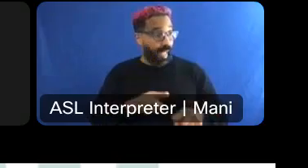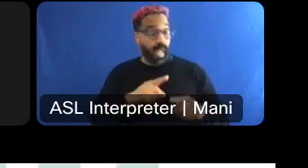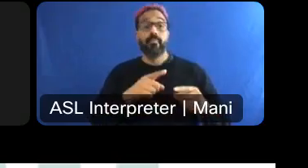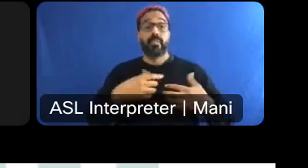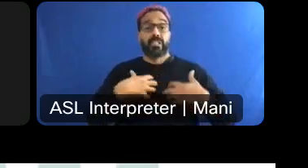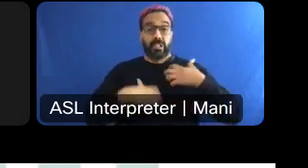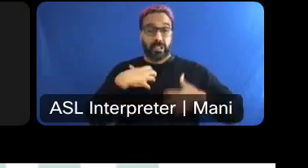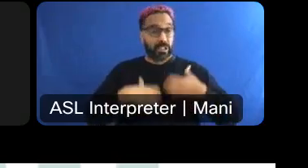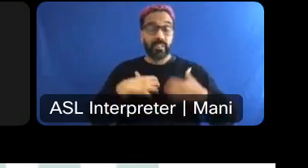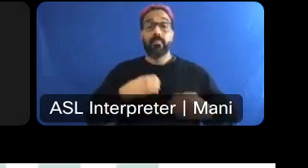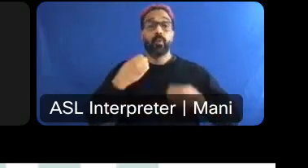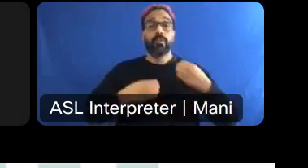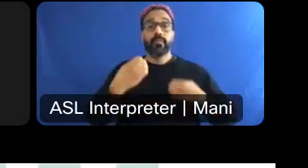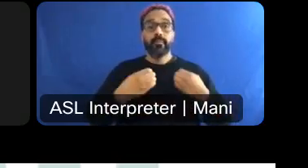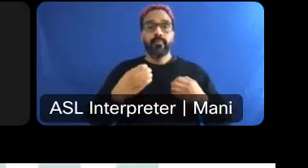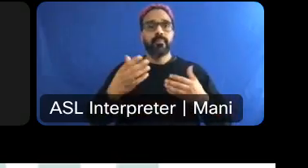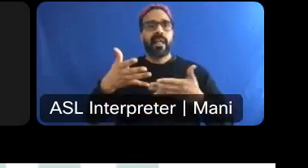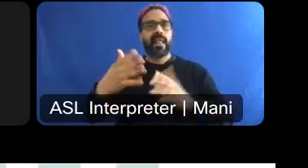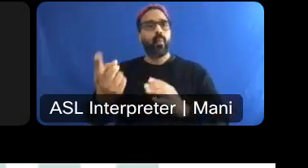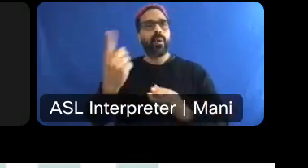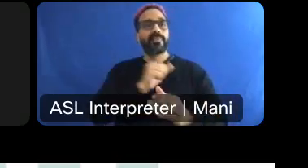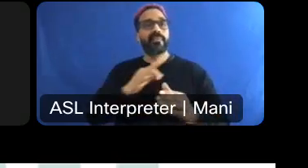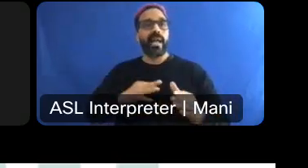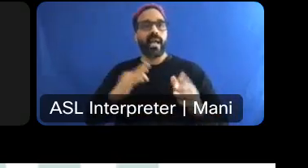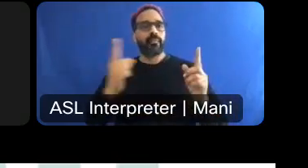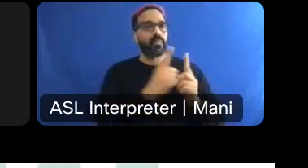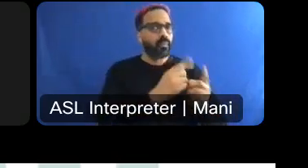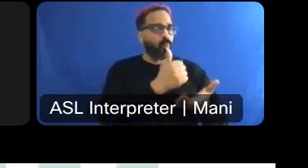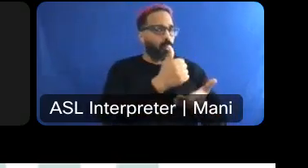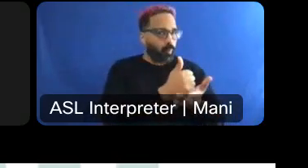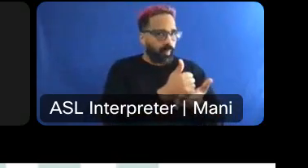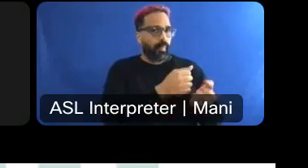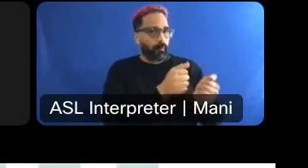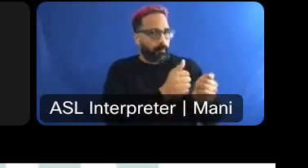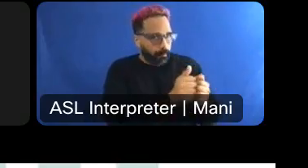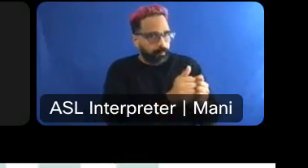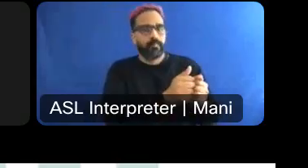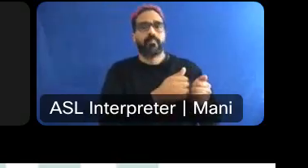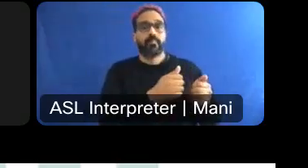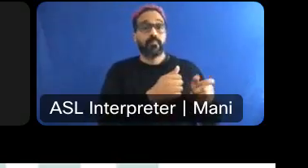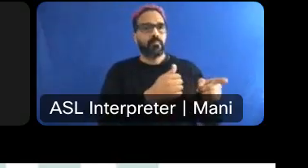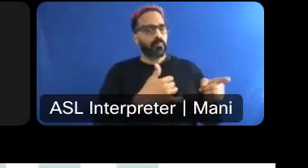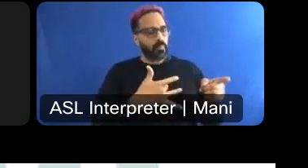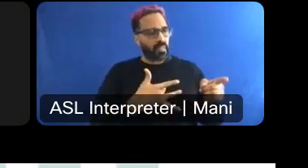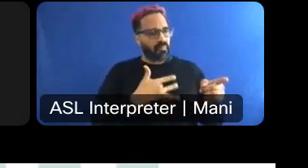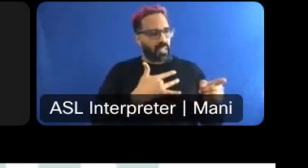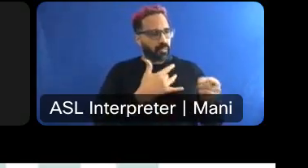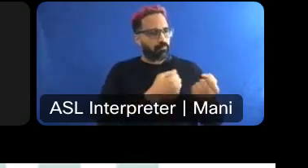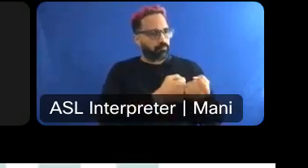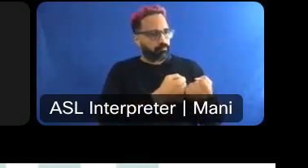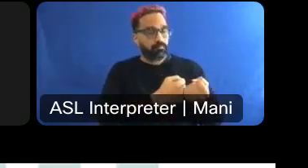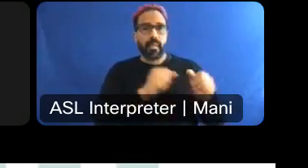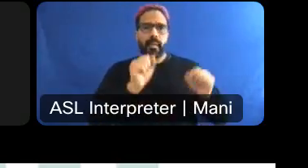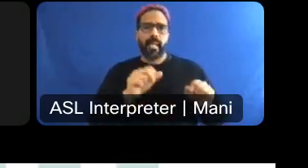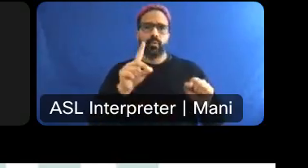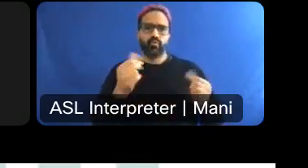person to lead and offer options to the person that feel doable in that moment. And